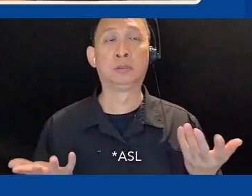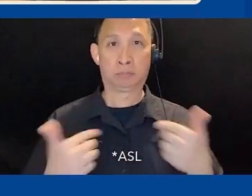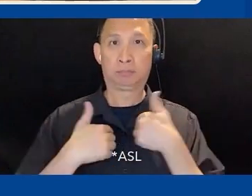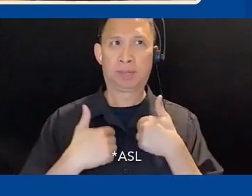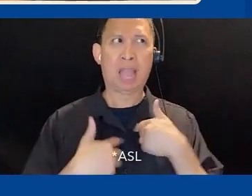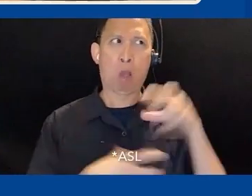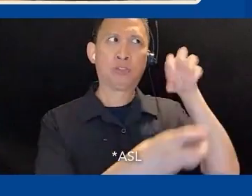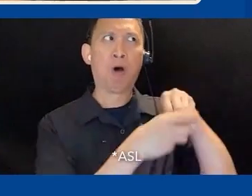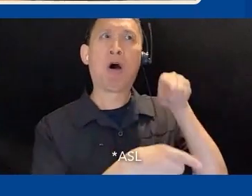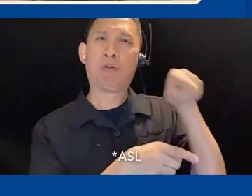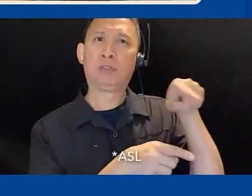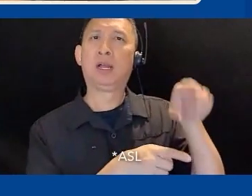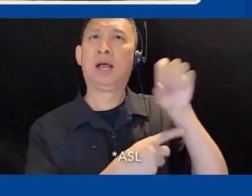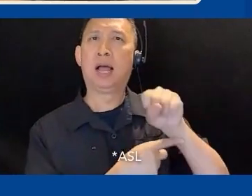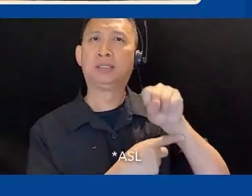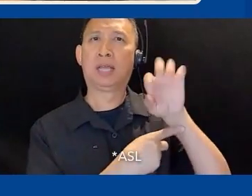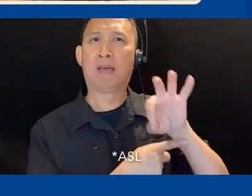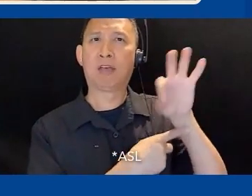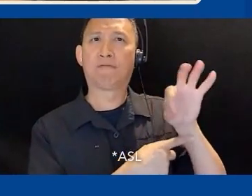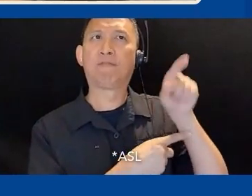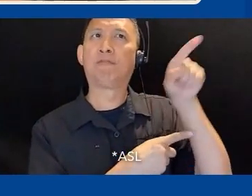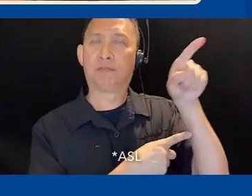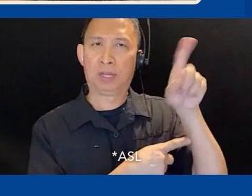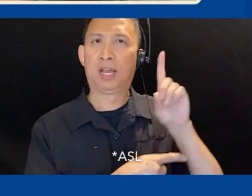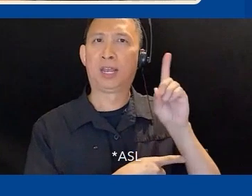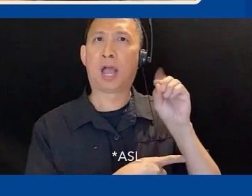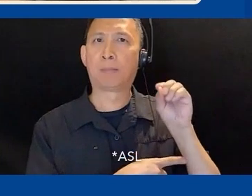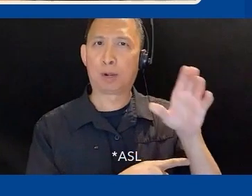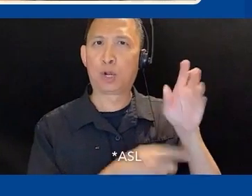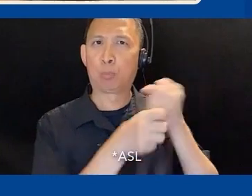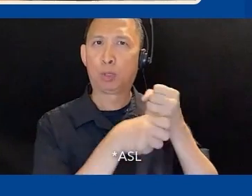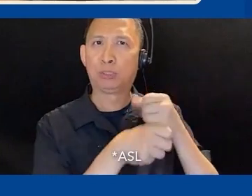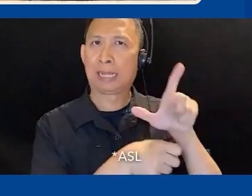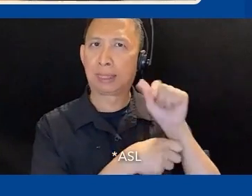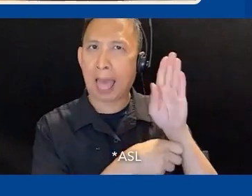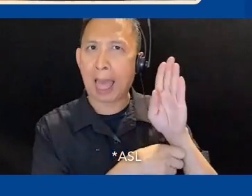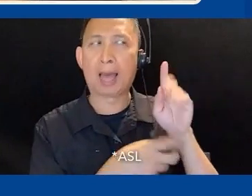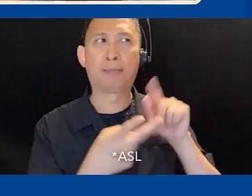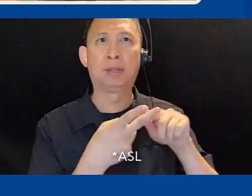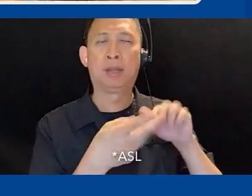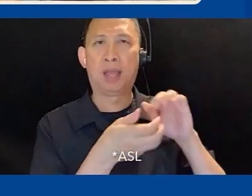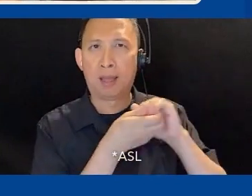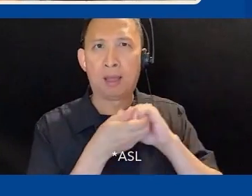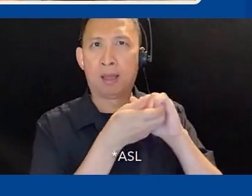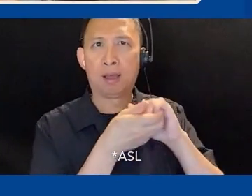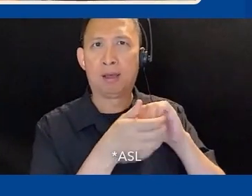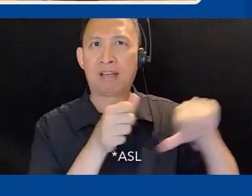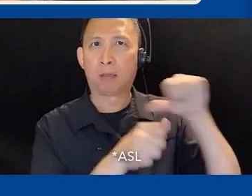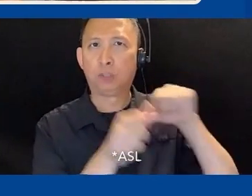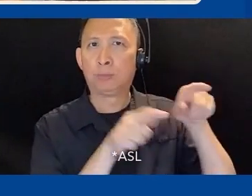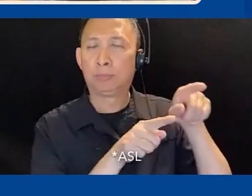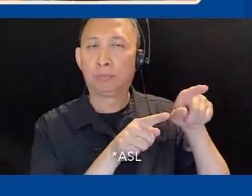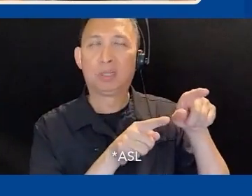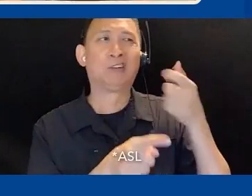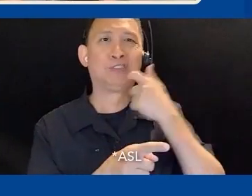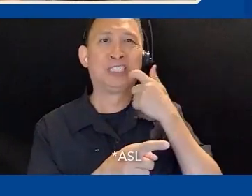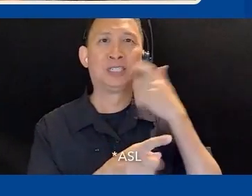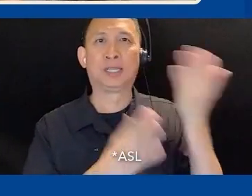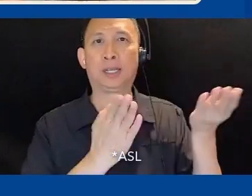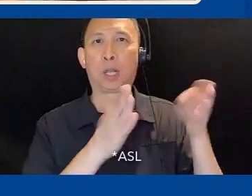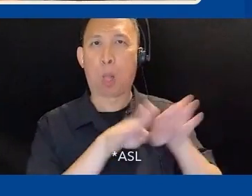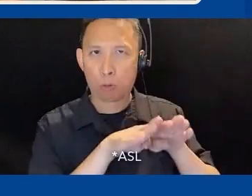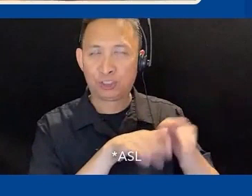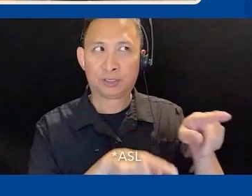Sundance documentary producing lab and fellowship, which just recently came to an end. So there was a big overlap